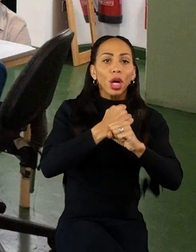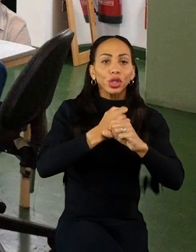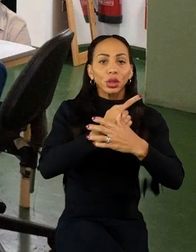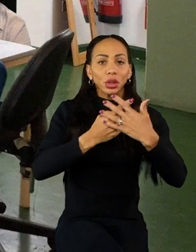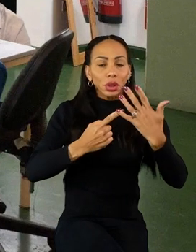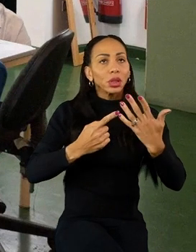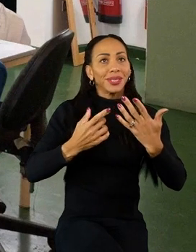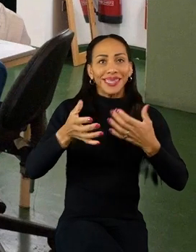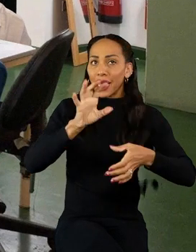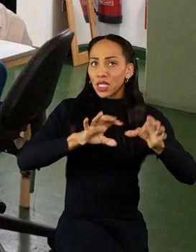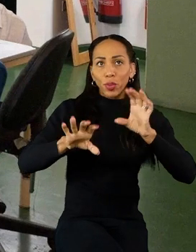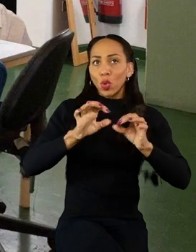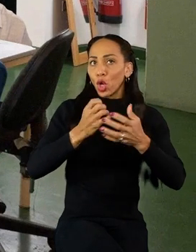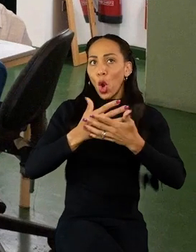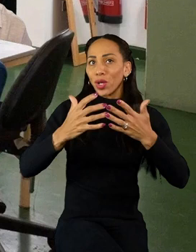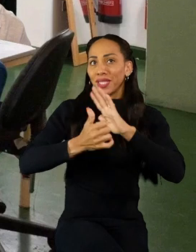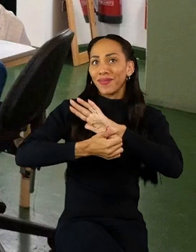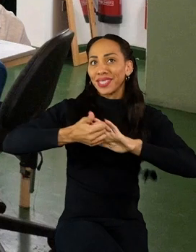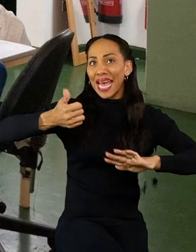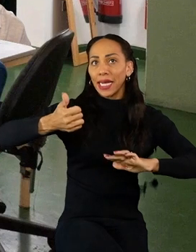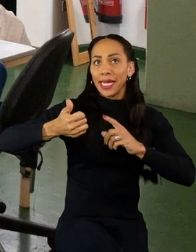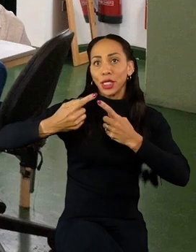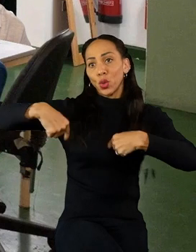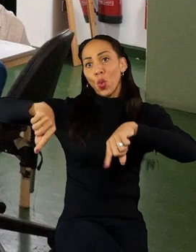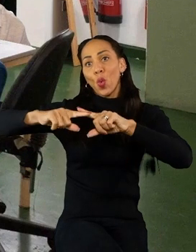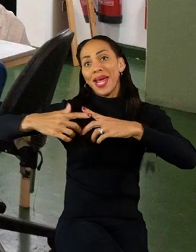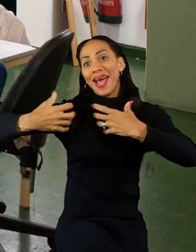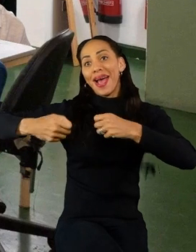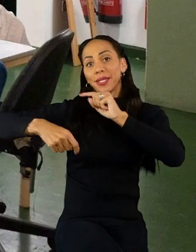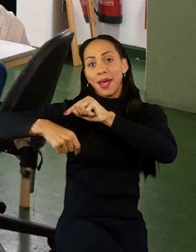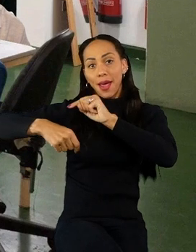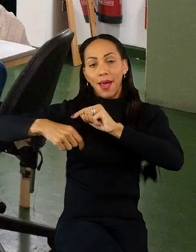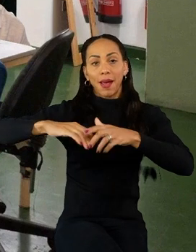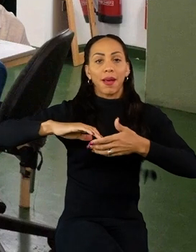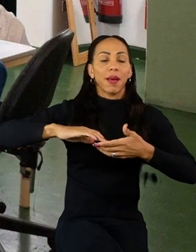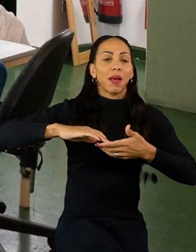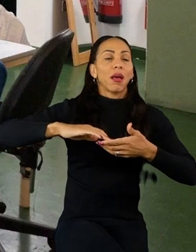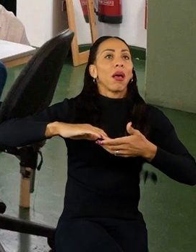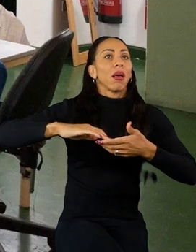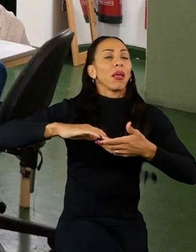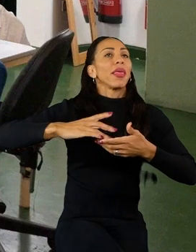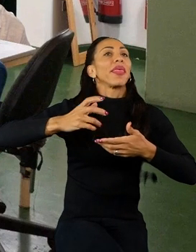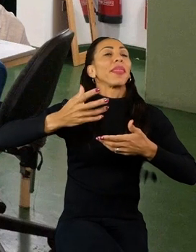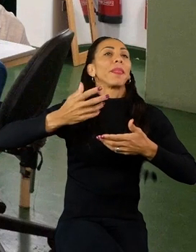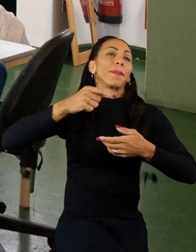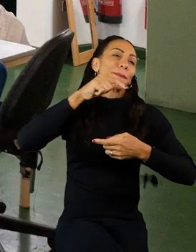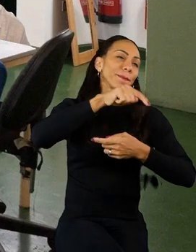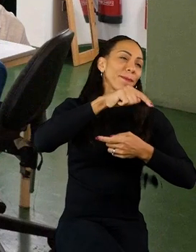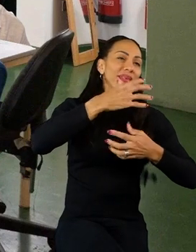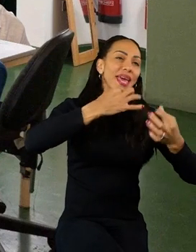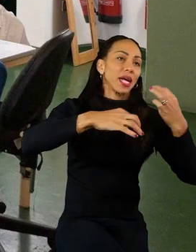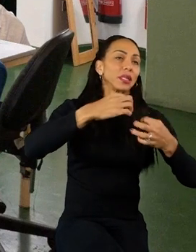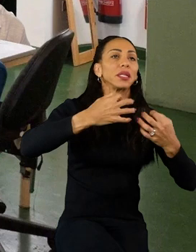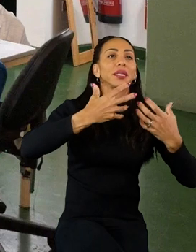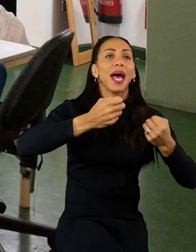productions and exploring some of the techniques we used here. And that scene with the card players, they actually had